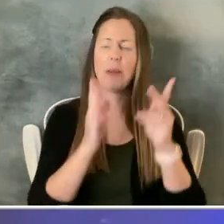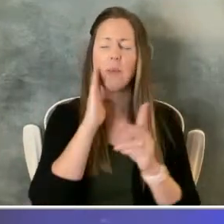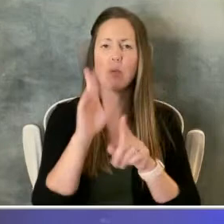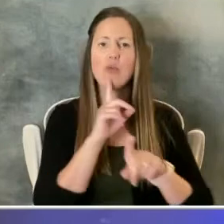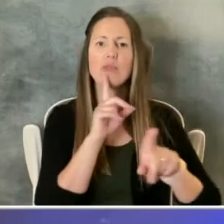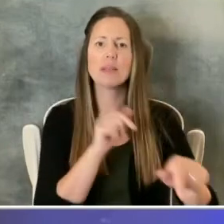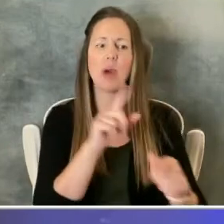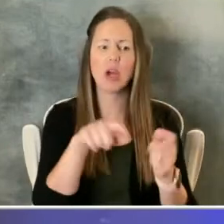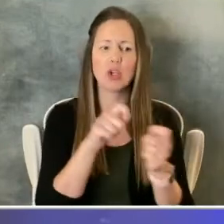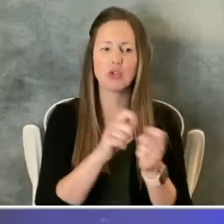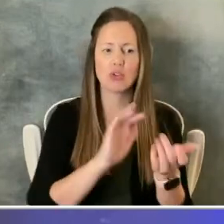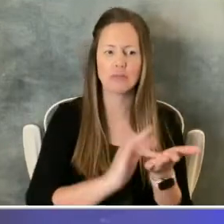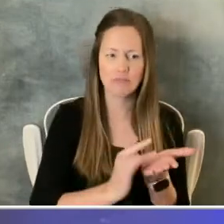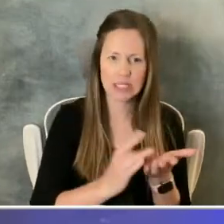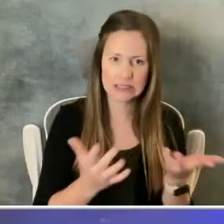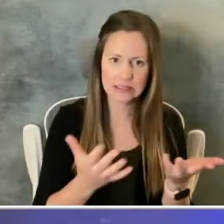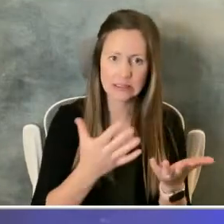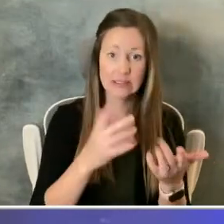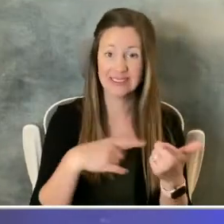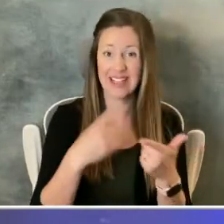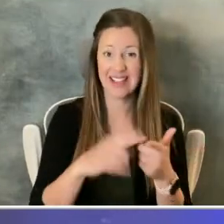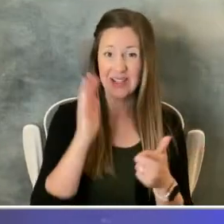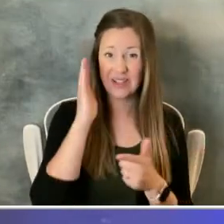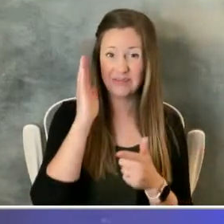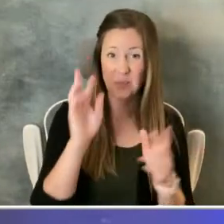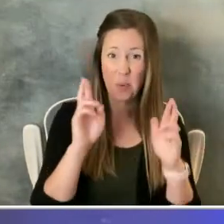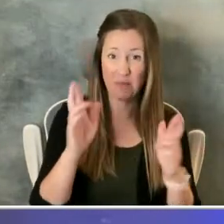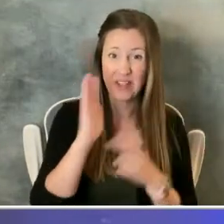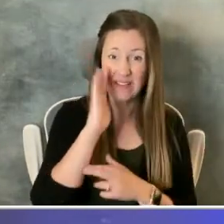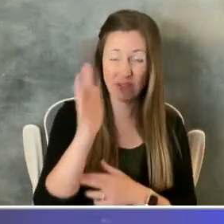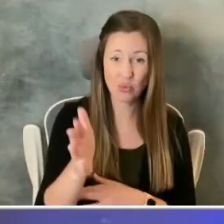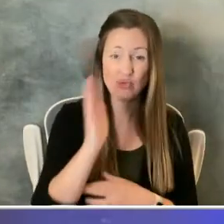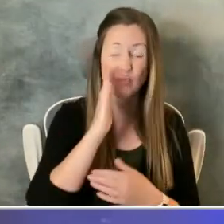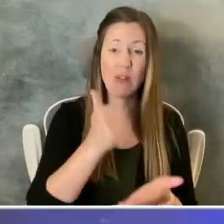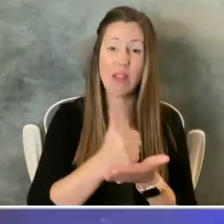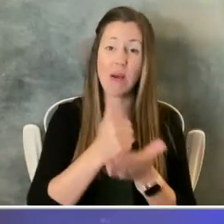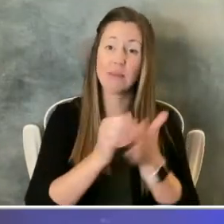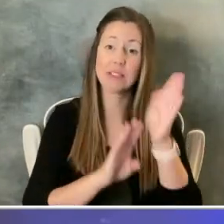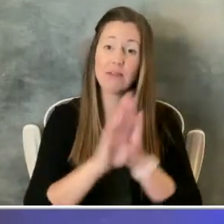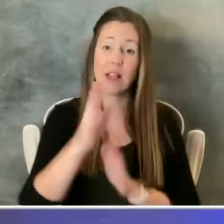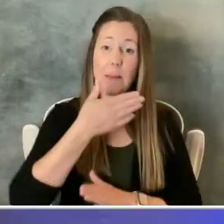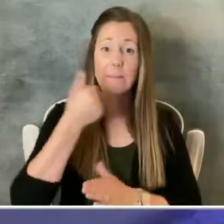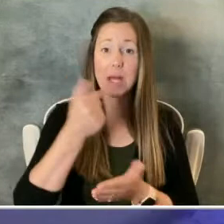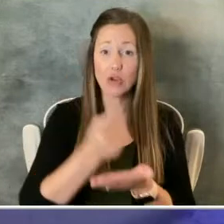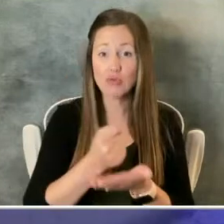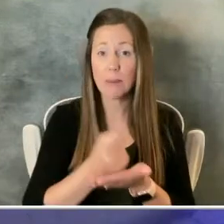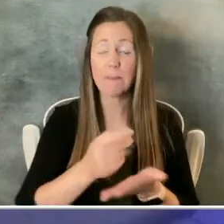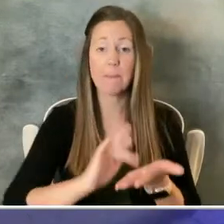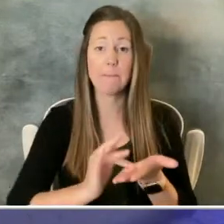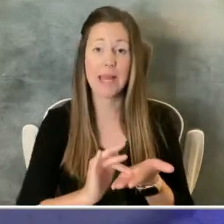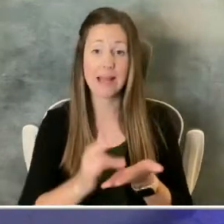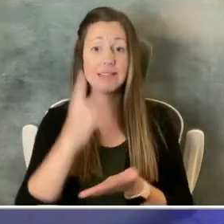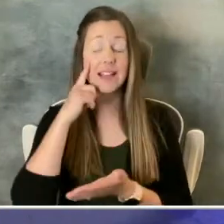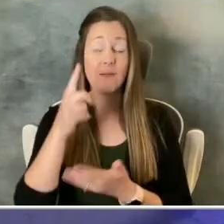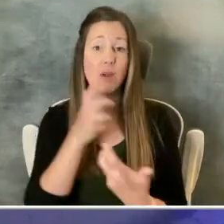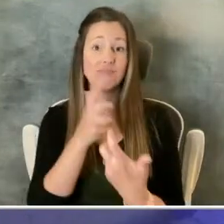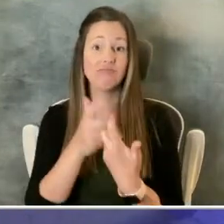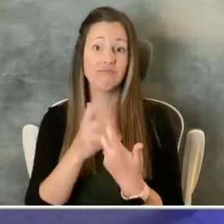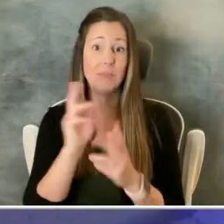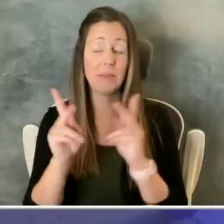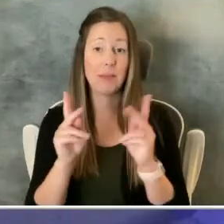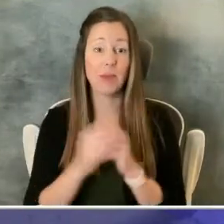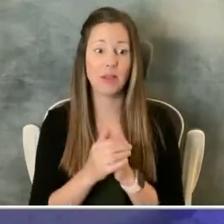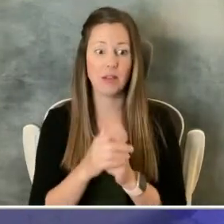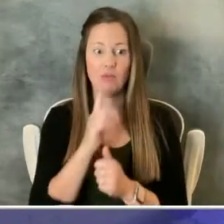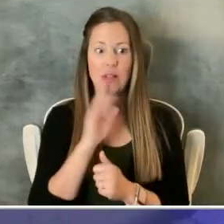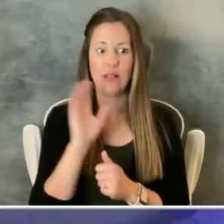hopefully in the future it will help us develop better treatments and medications for treating. It sounds like really the whole frontier